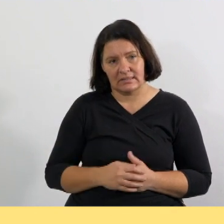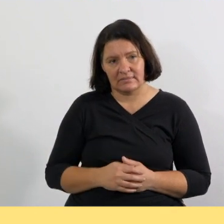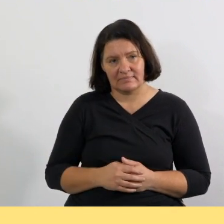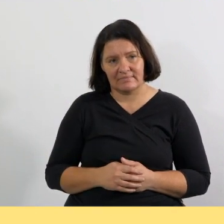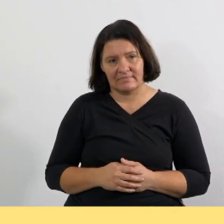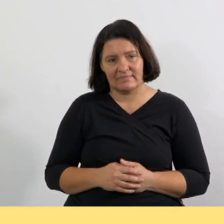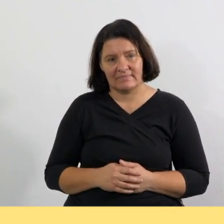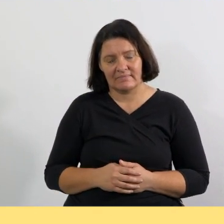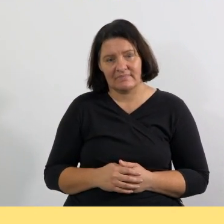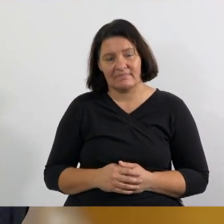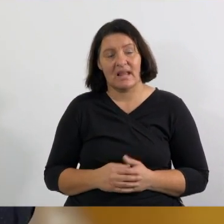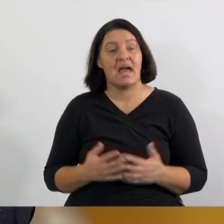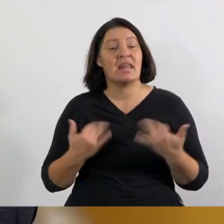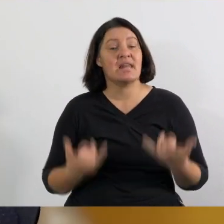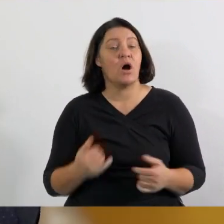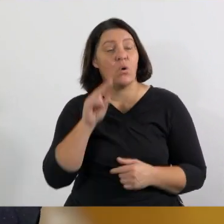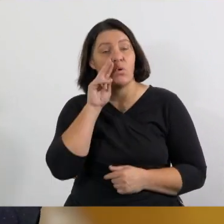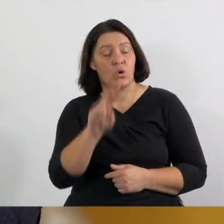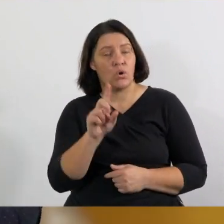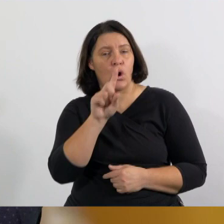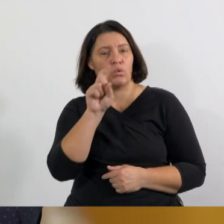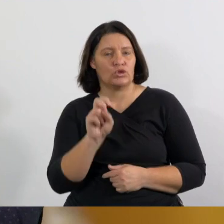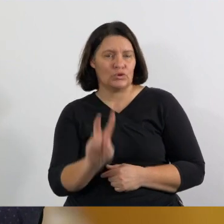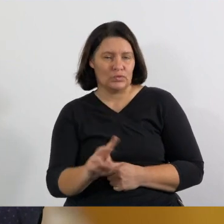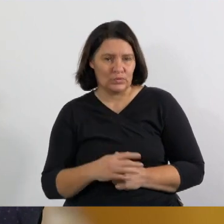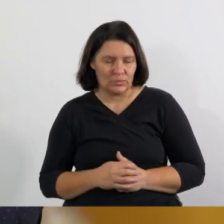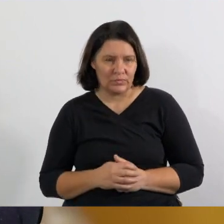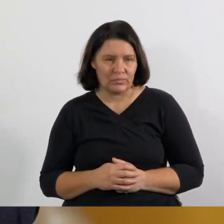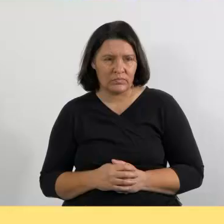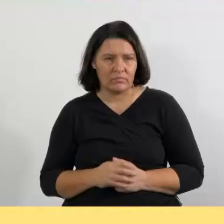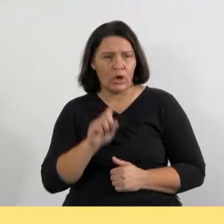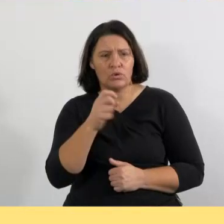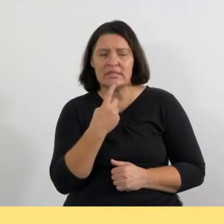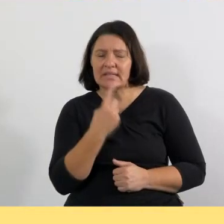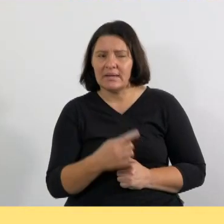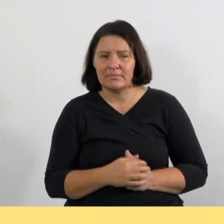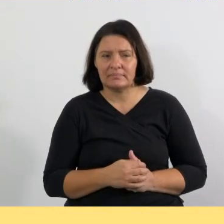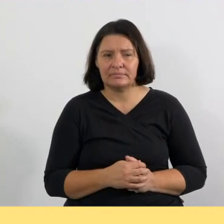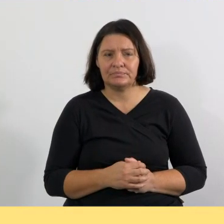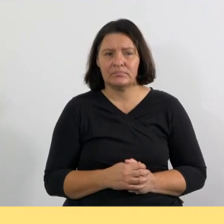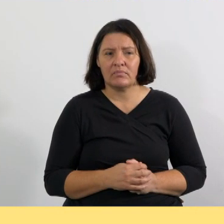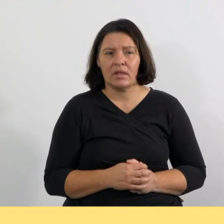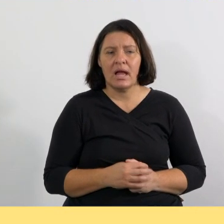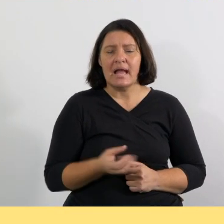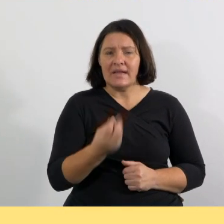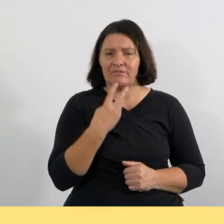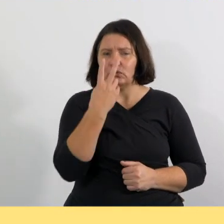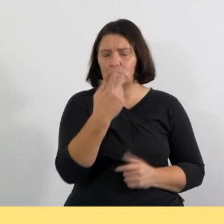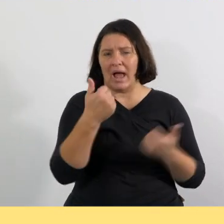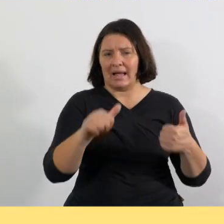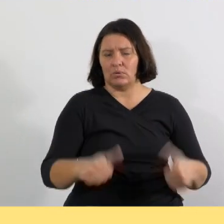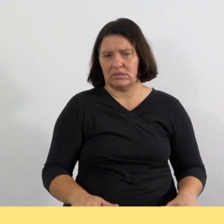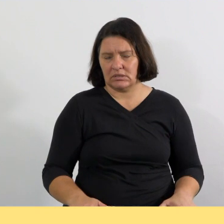48,940. Thank you so much. Let's now go and look at question number 2. Question number 2 then reads, name